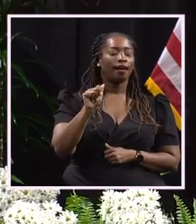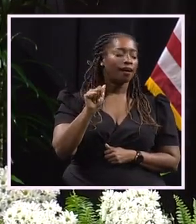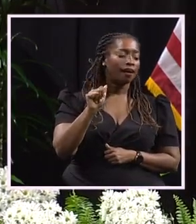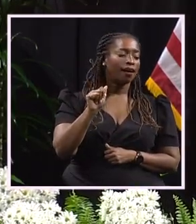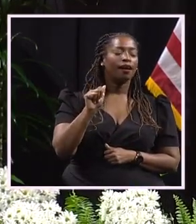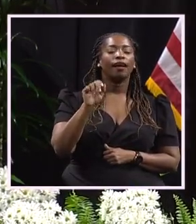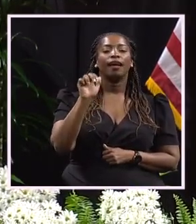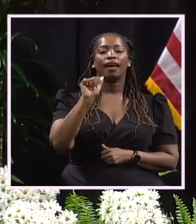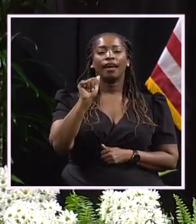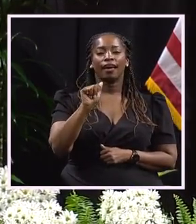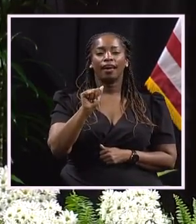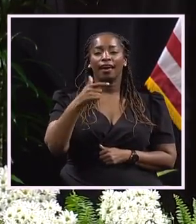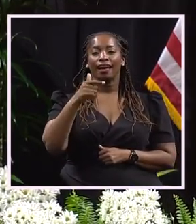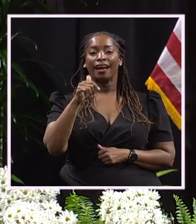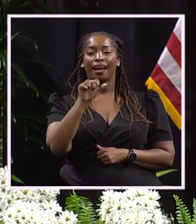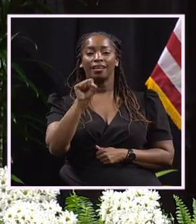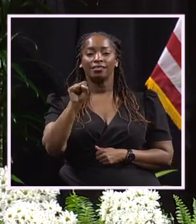laude,